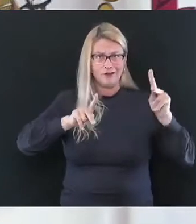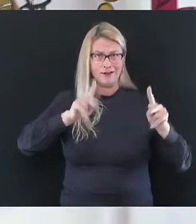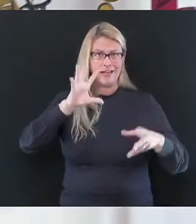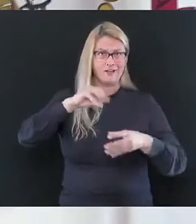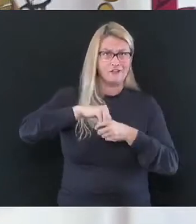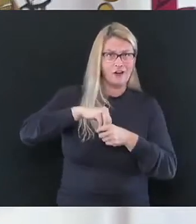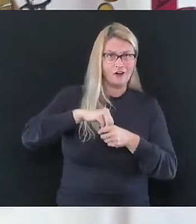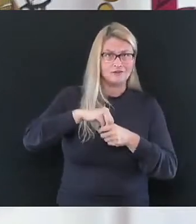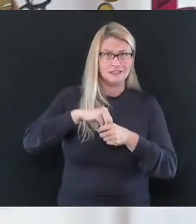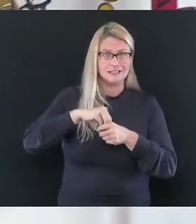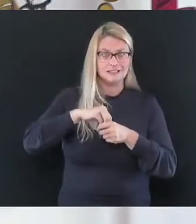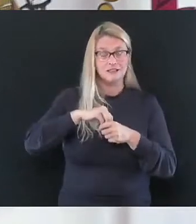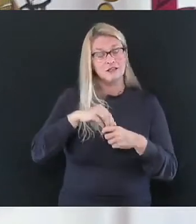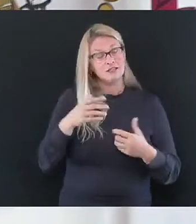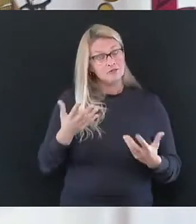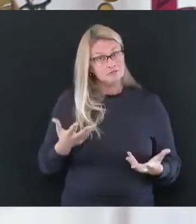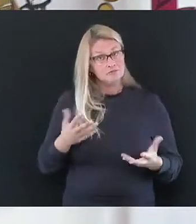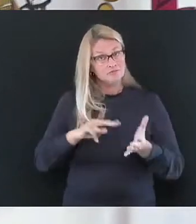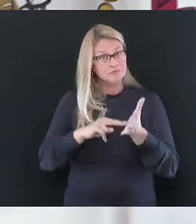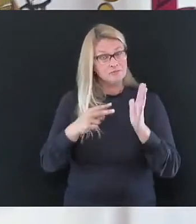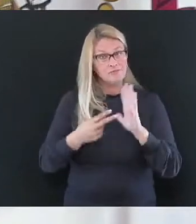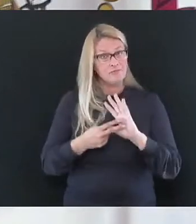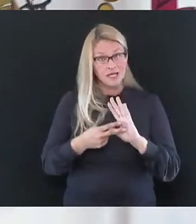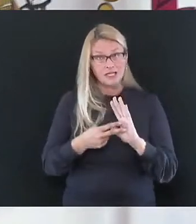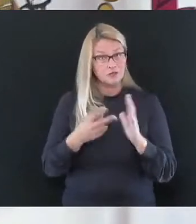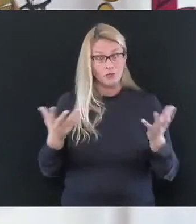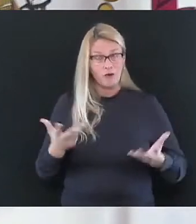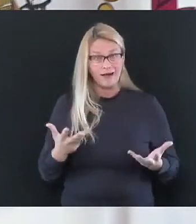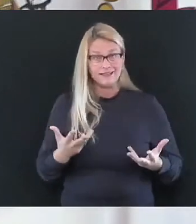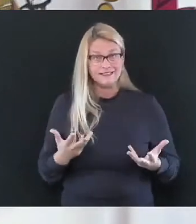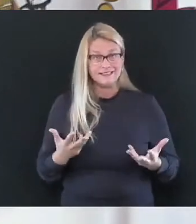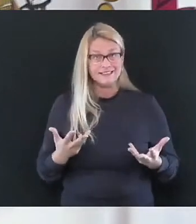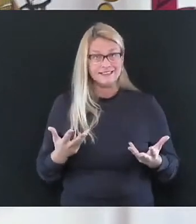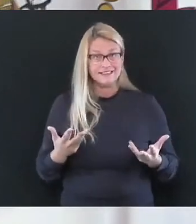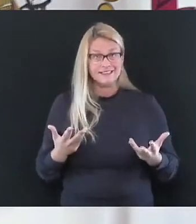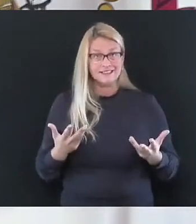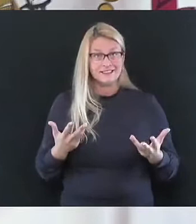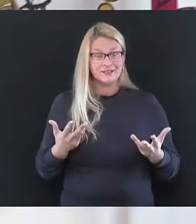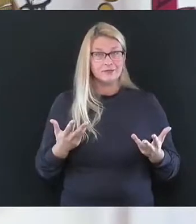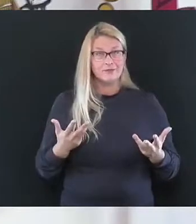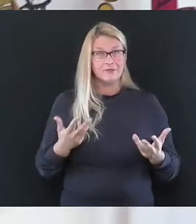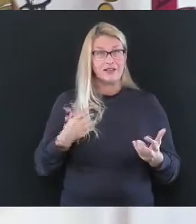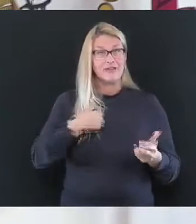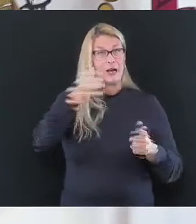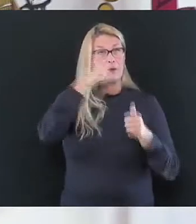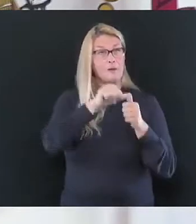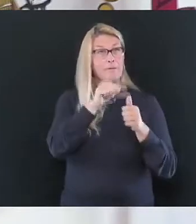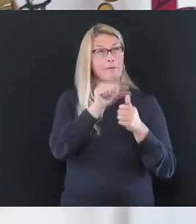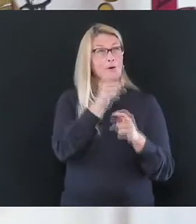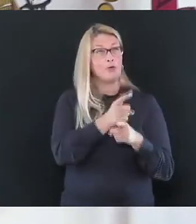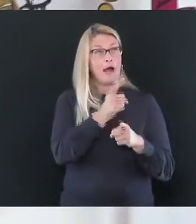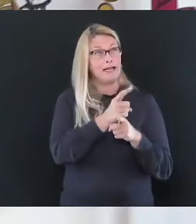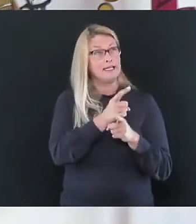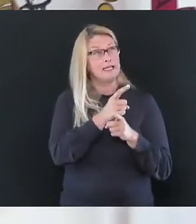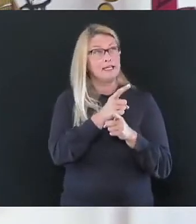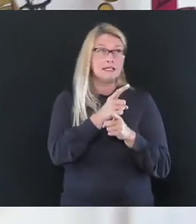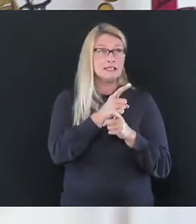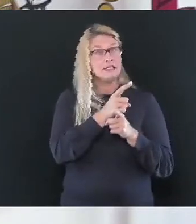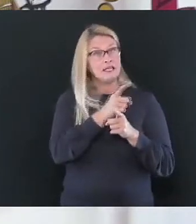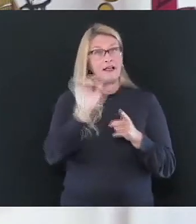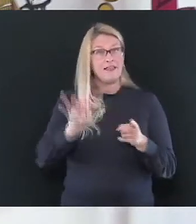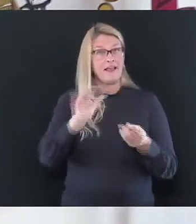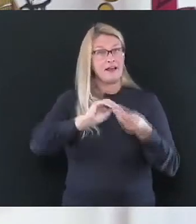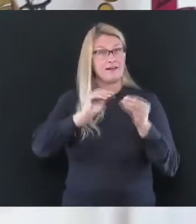involved. And so what that comes back to, if I remember correctly, is a number that's